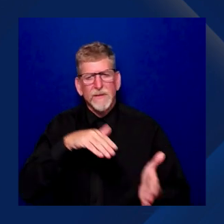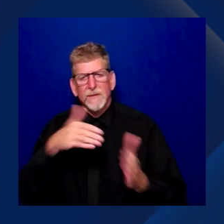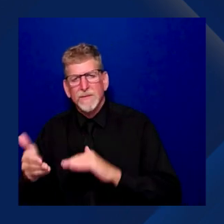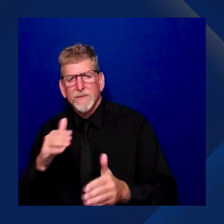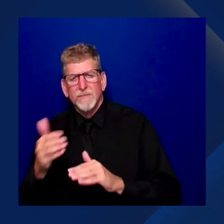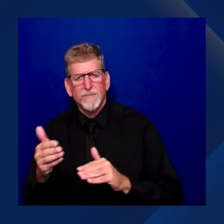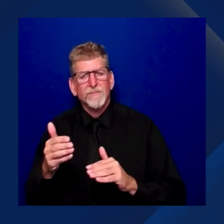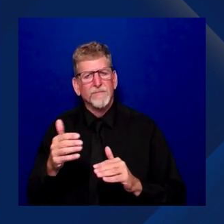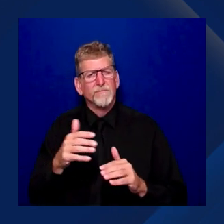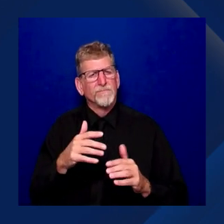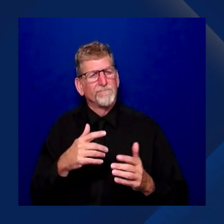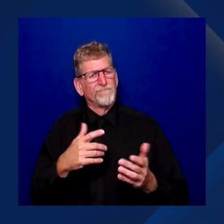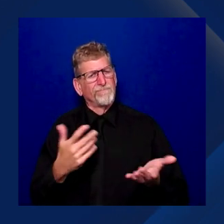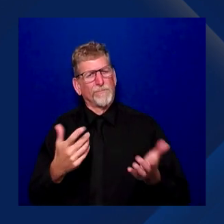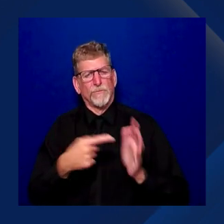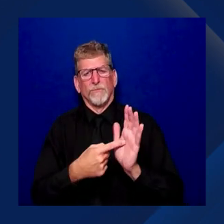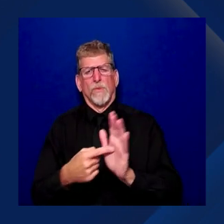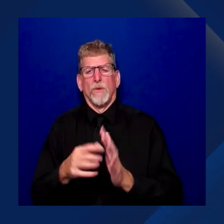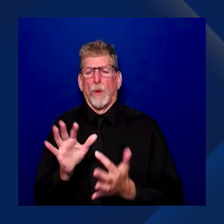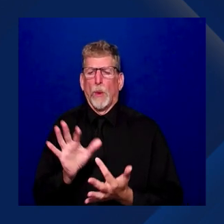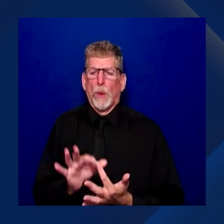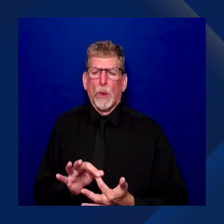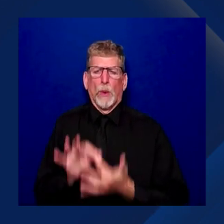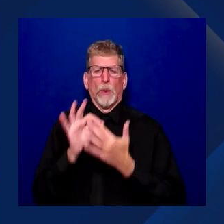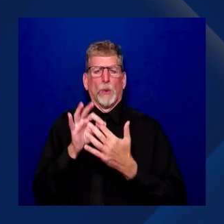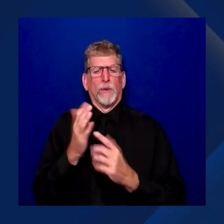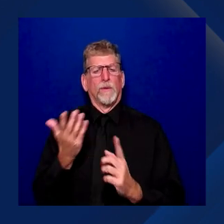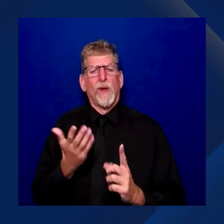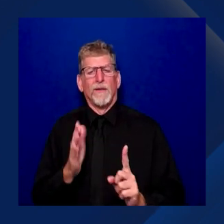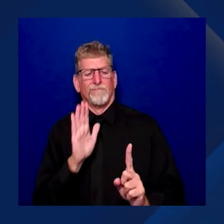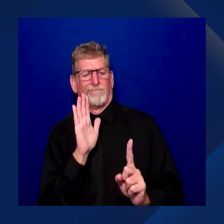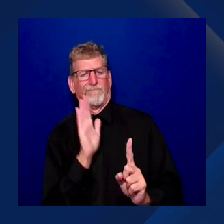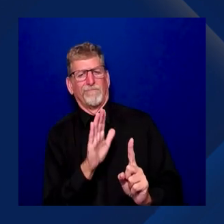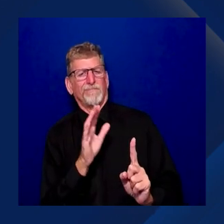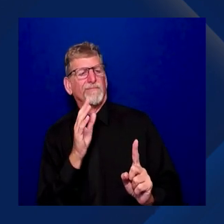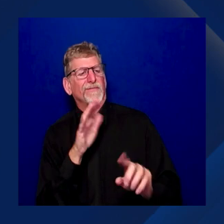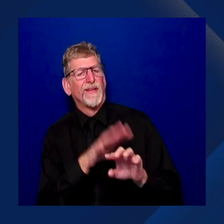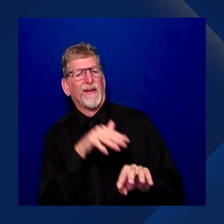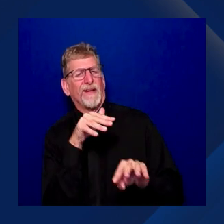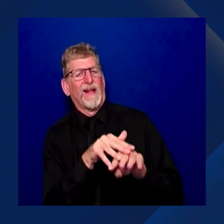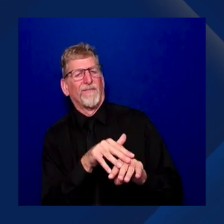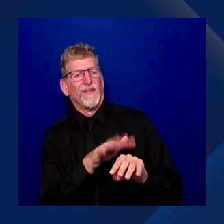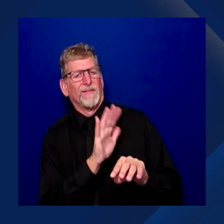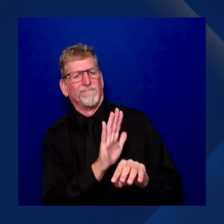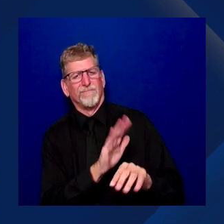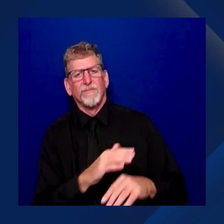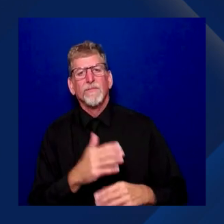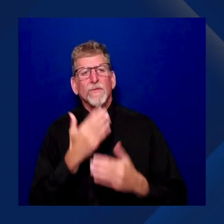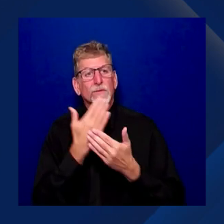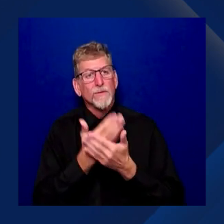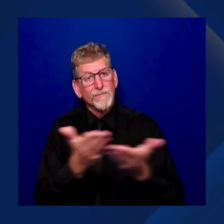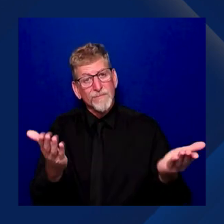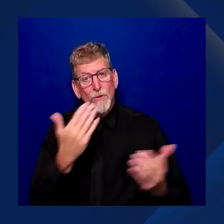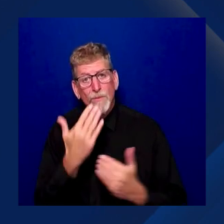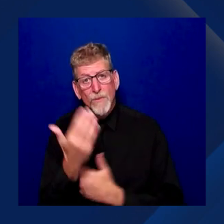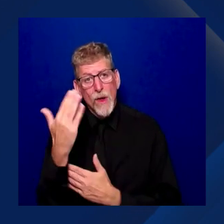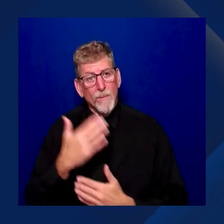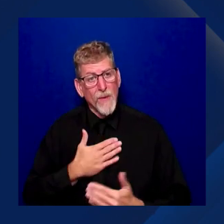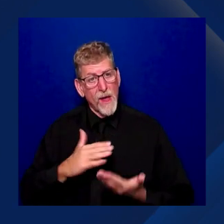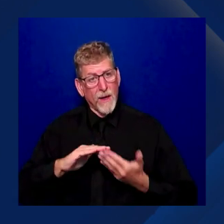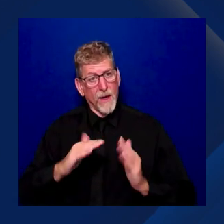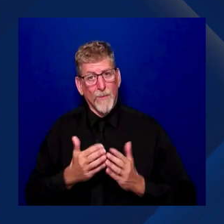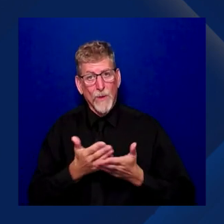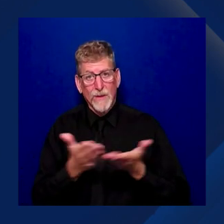face. Good morning and Yate Abena to my community that is watching this morning. My name is Dr. Jennifer Whitehair, and I'm a board-certified